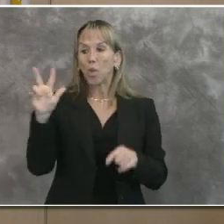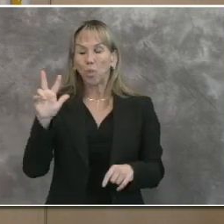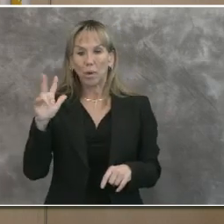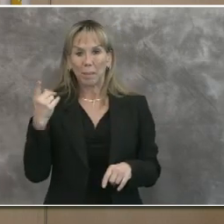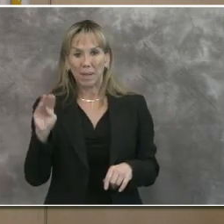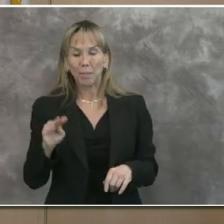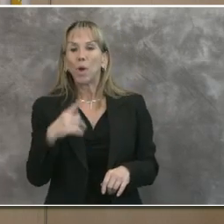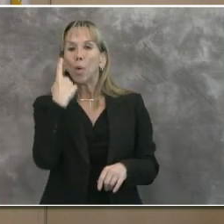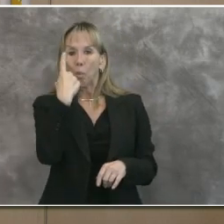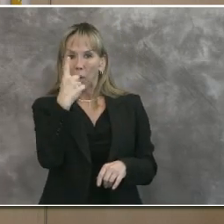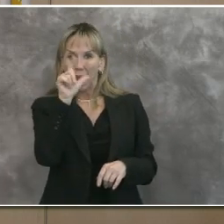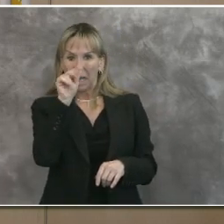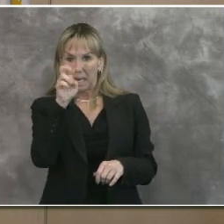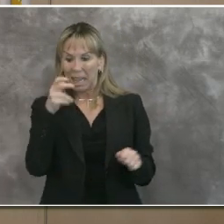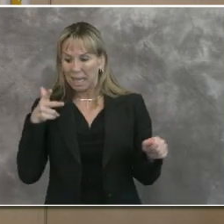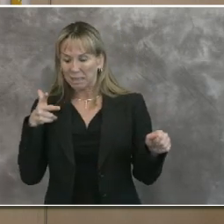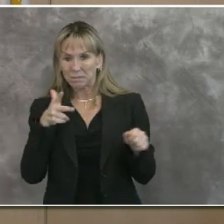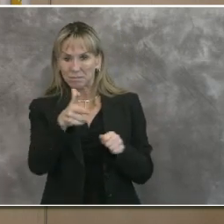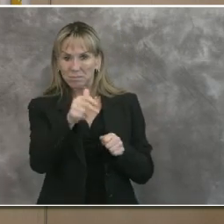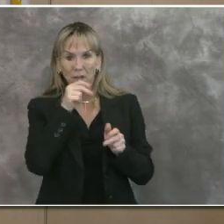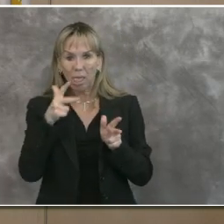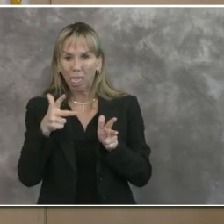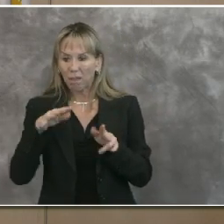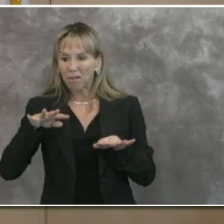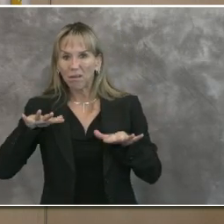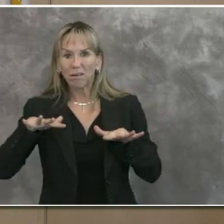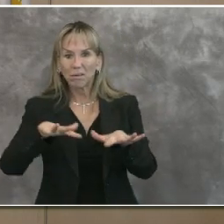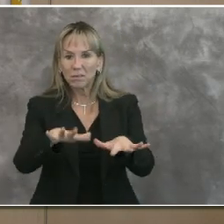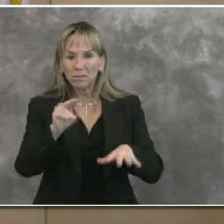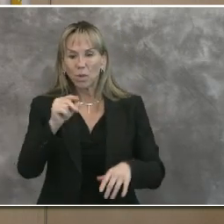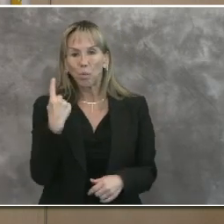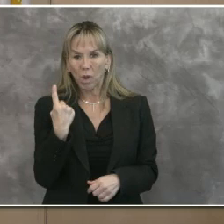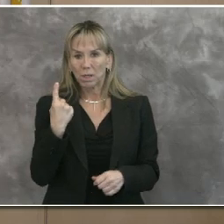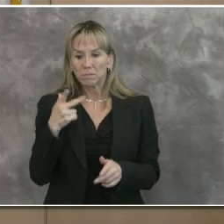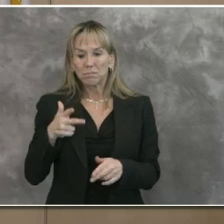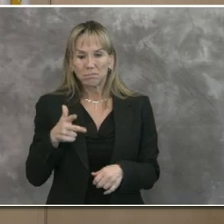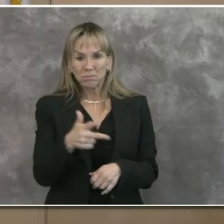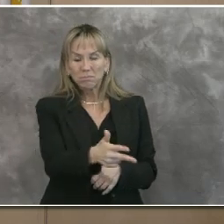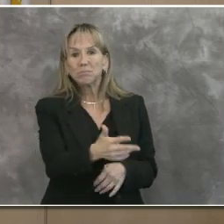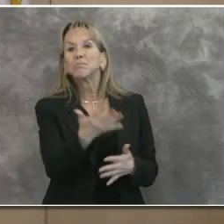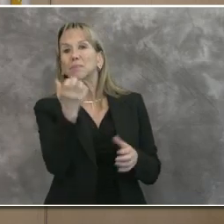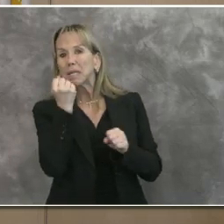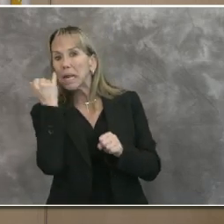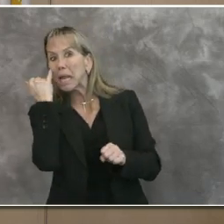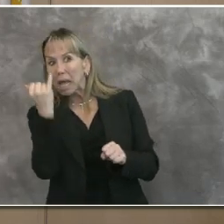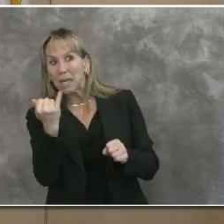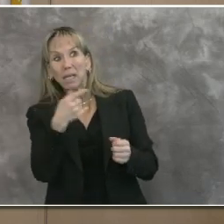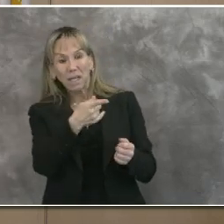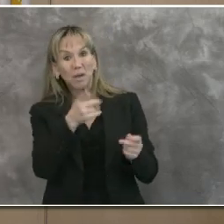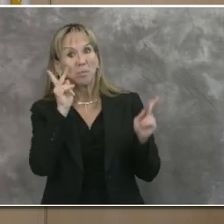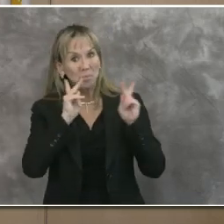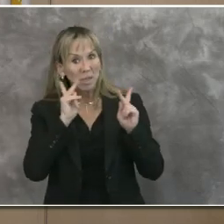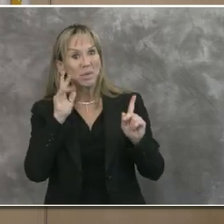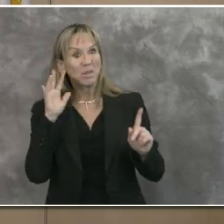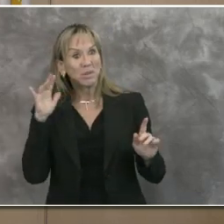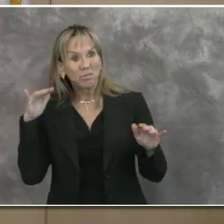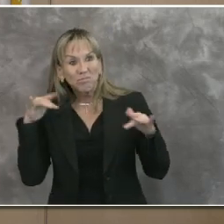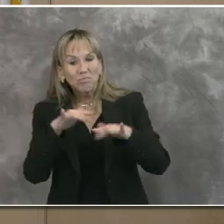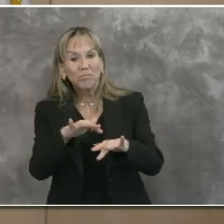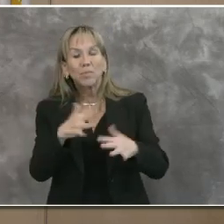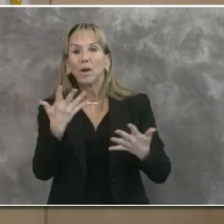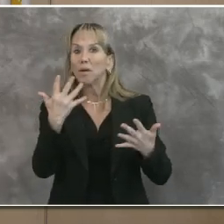one lane opened to date. As we get an idea for the demand, we will